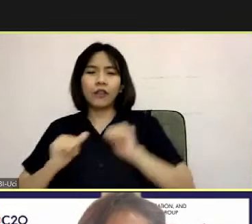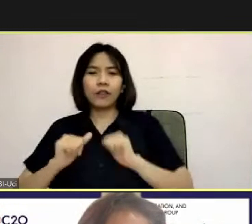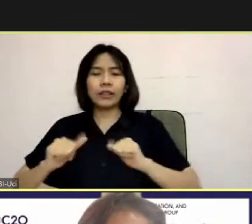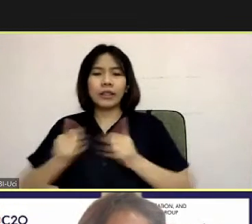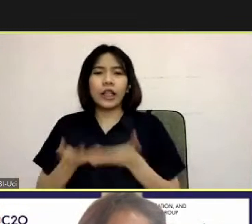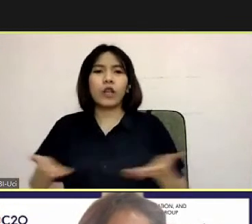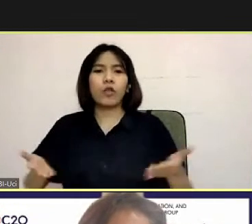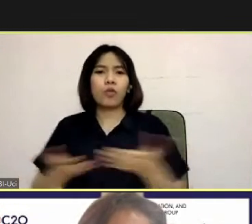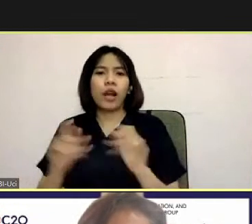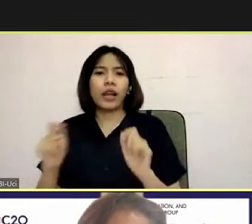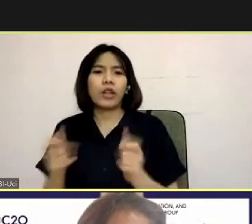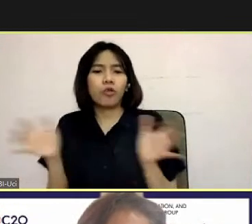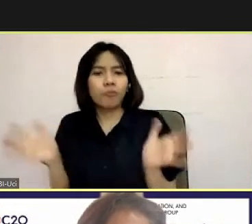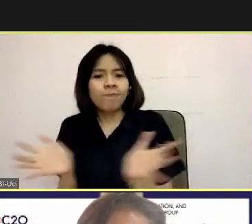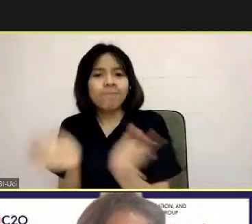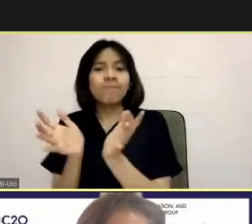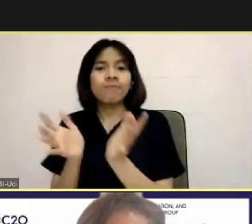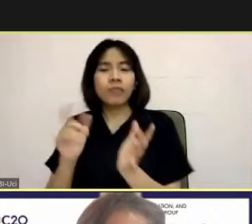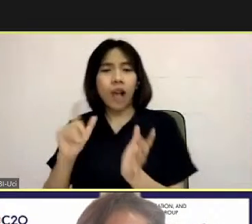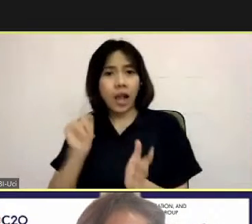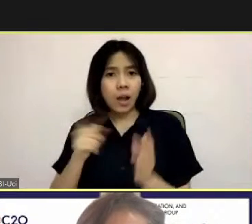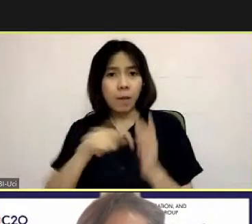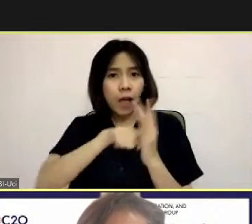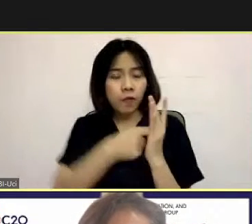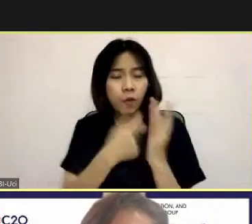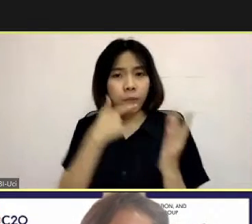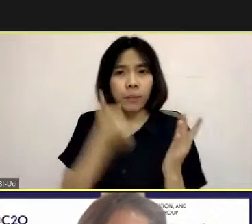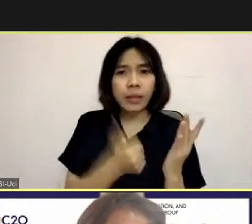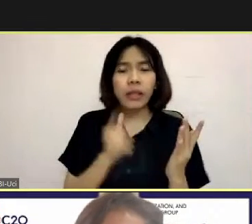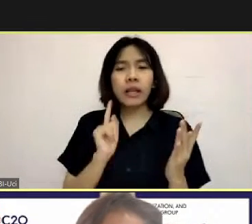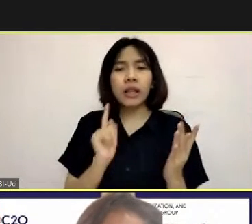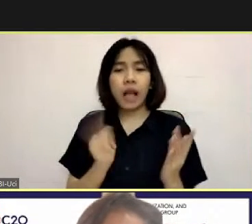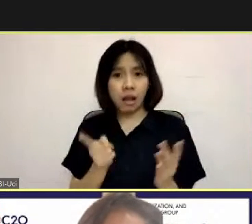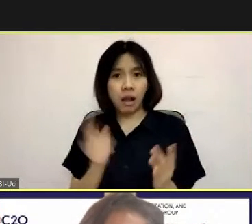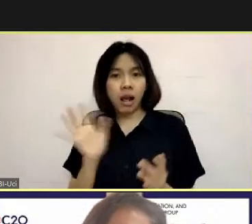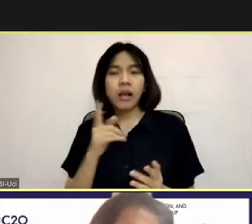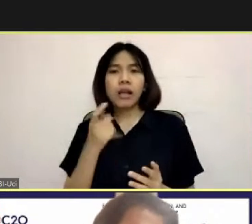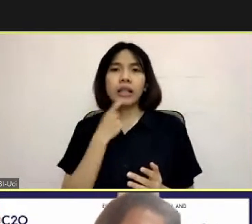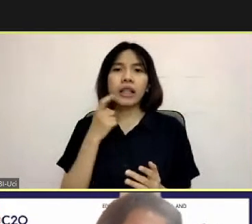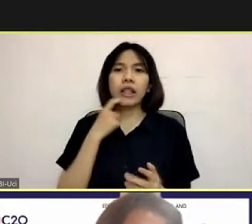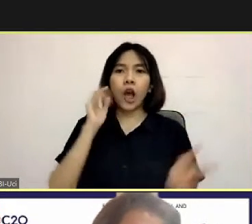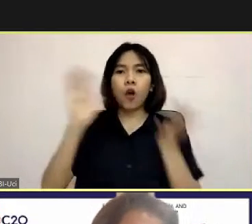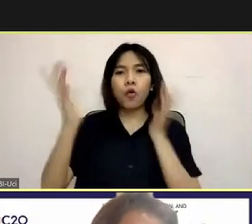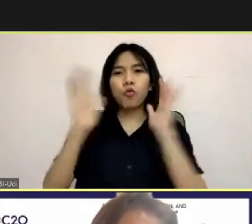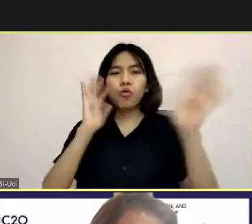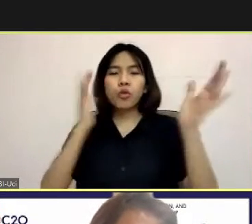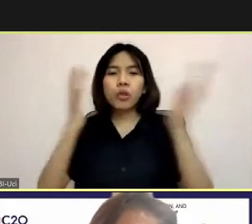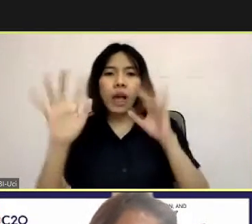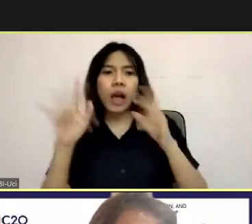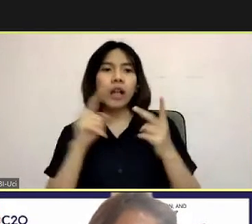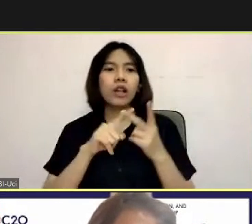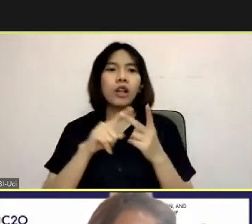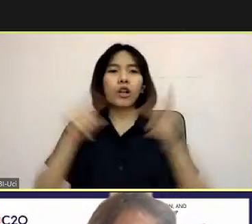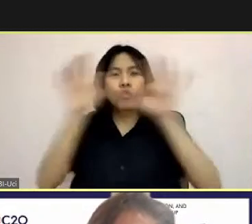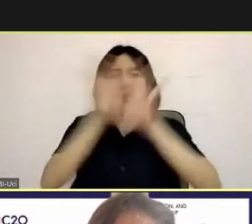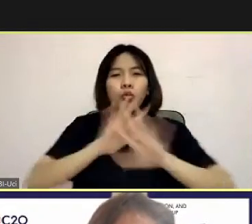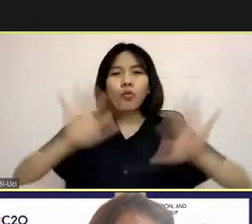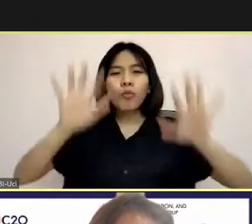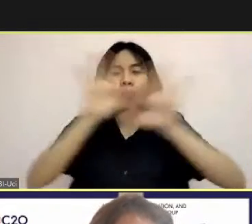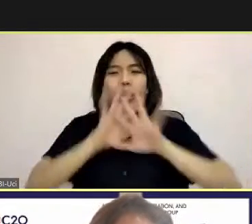for the environment related to the forest and also natural resources and also